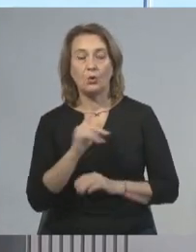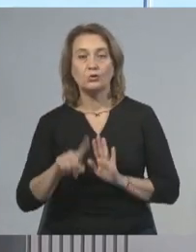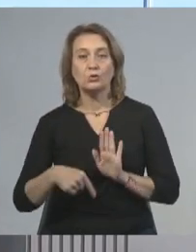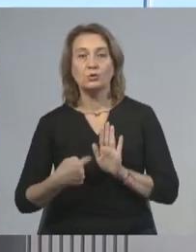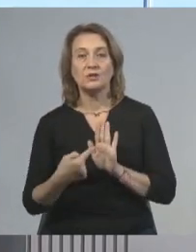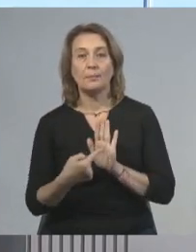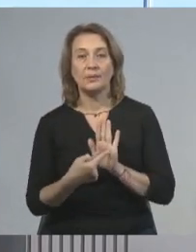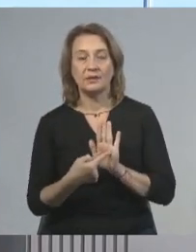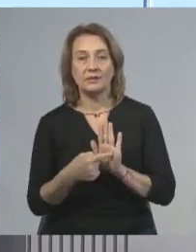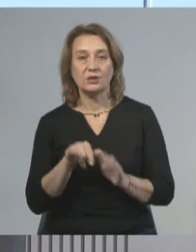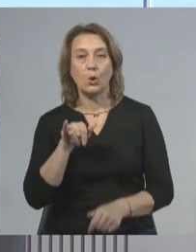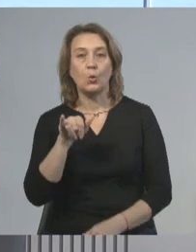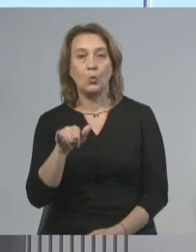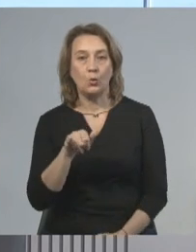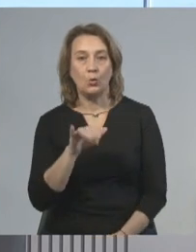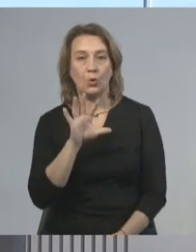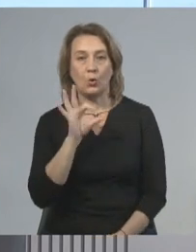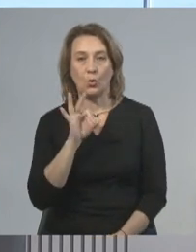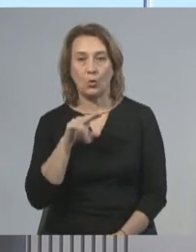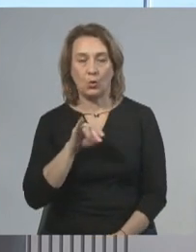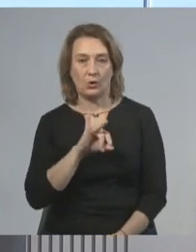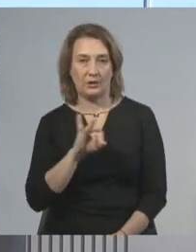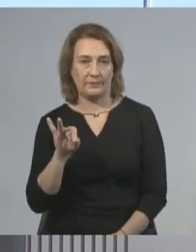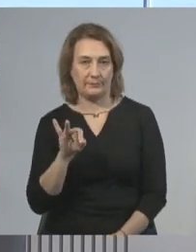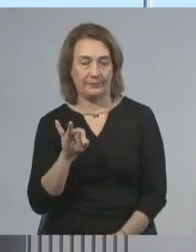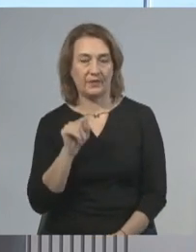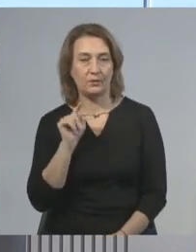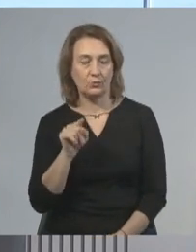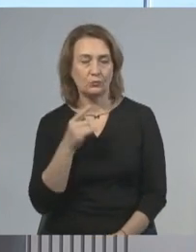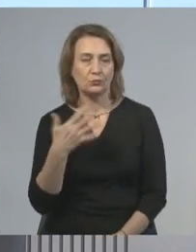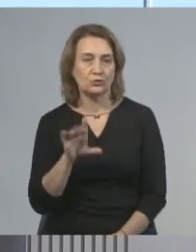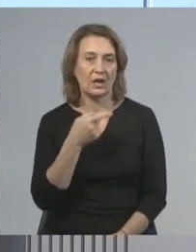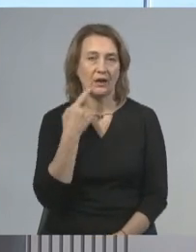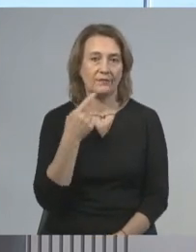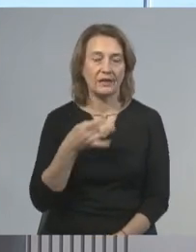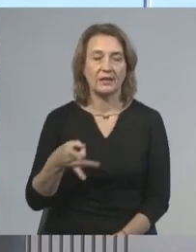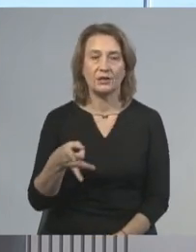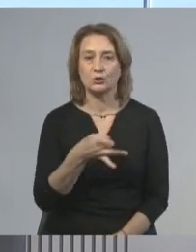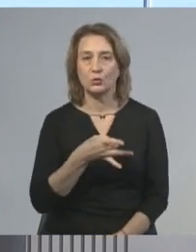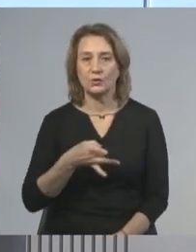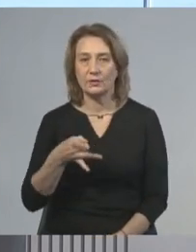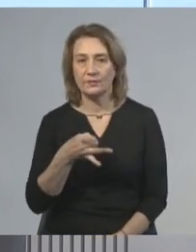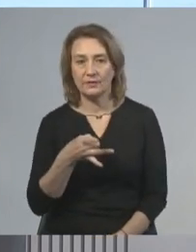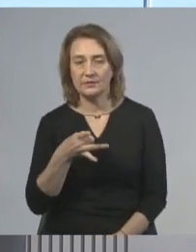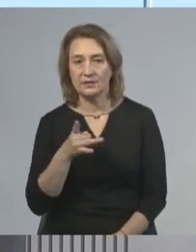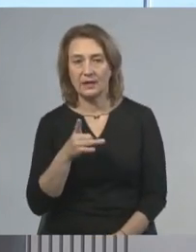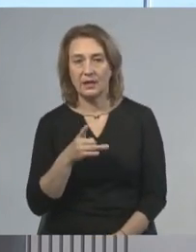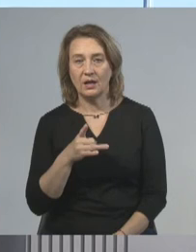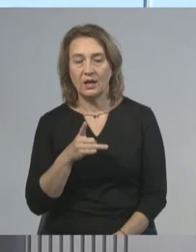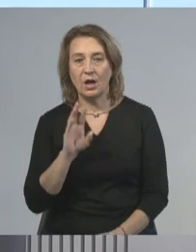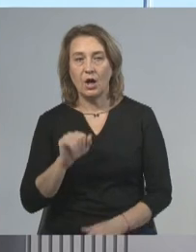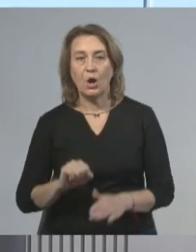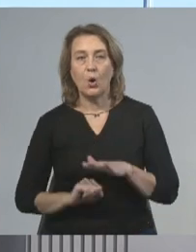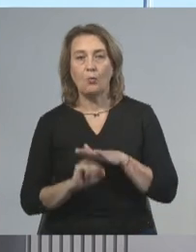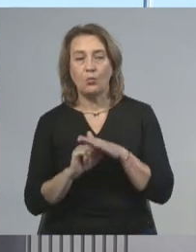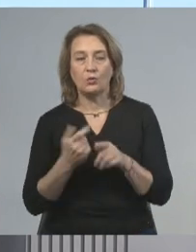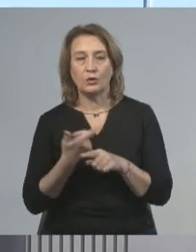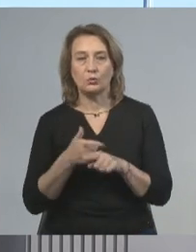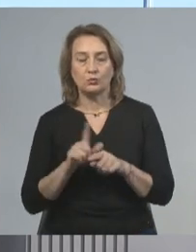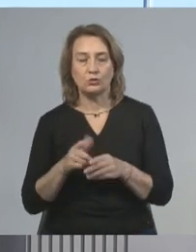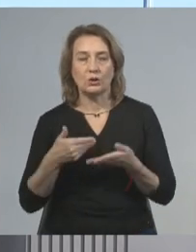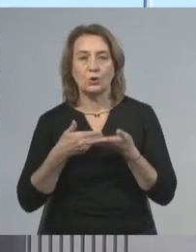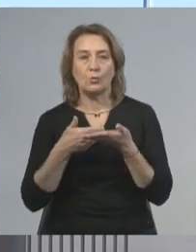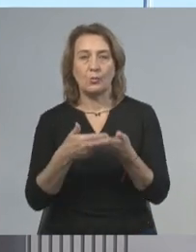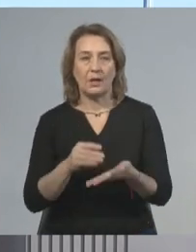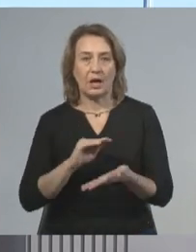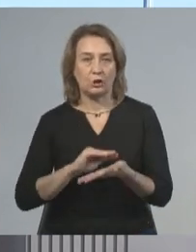and now i would like to ask alejandra zoska so today we've already talked about the fact that original